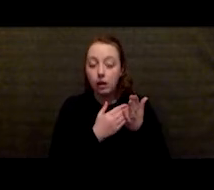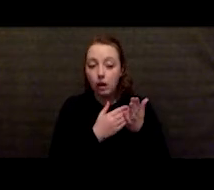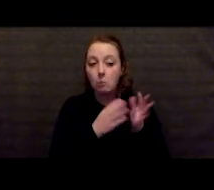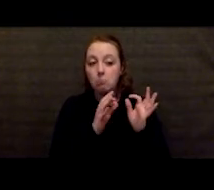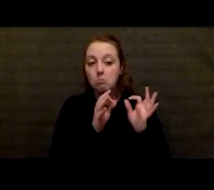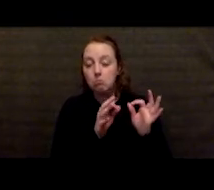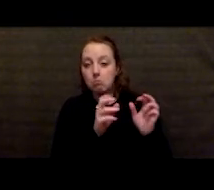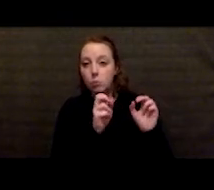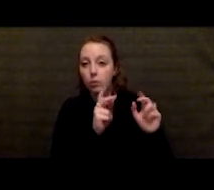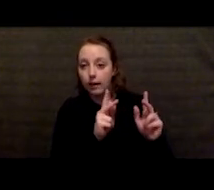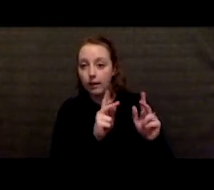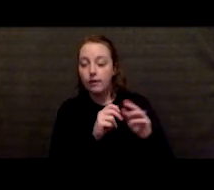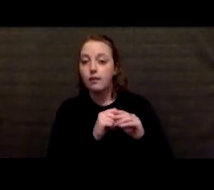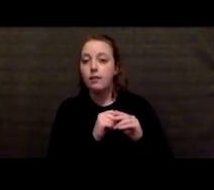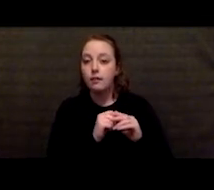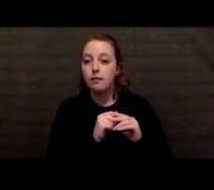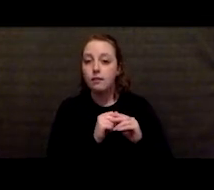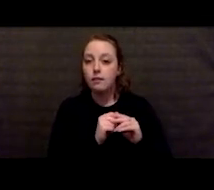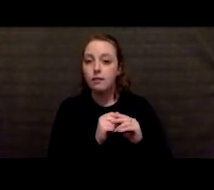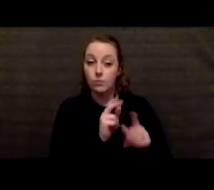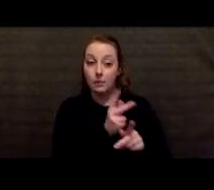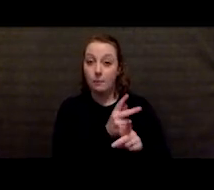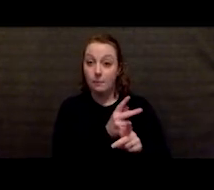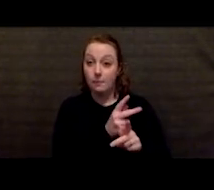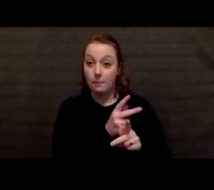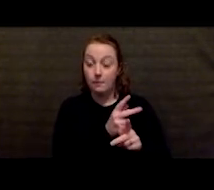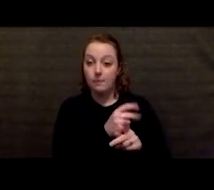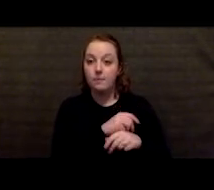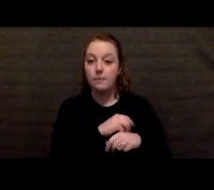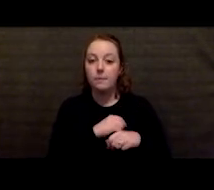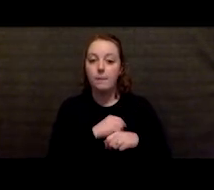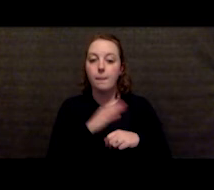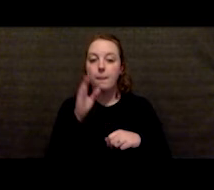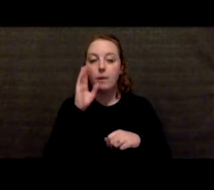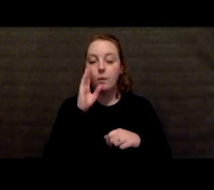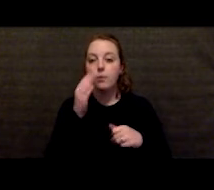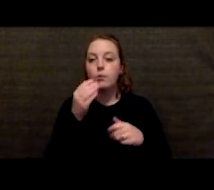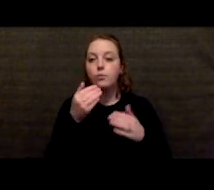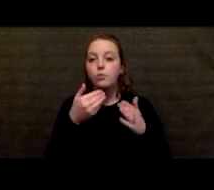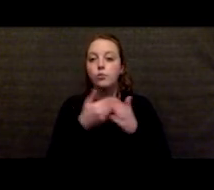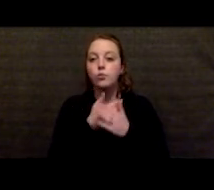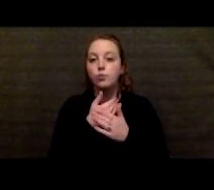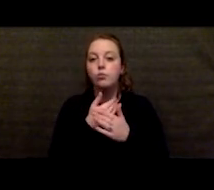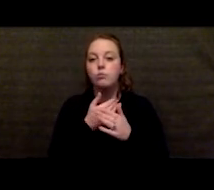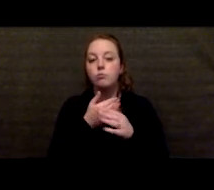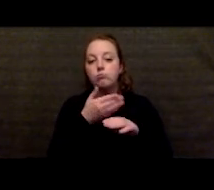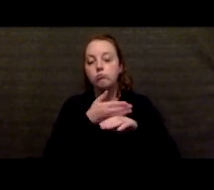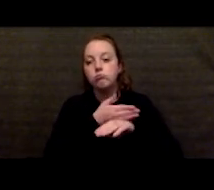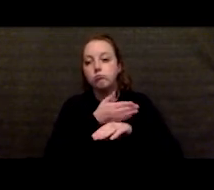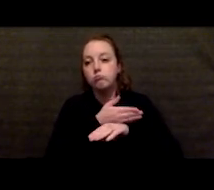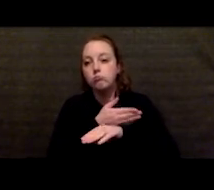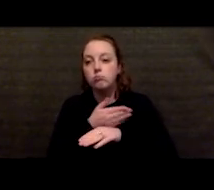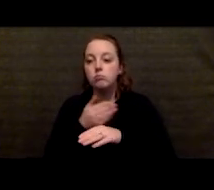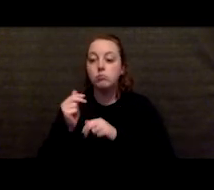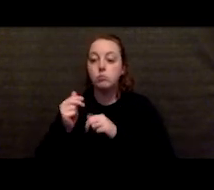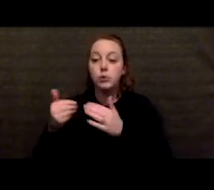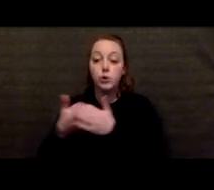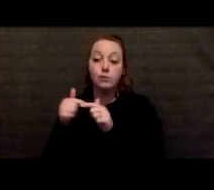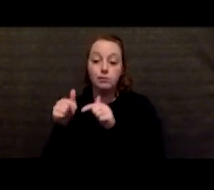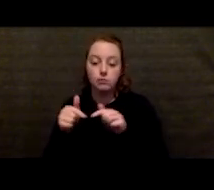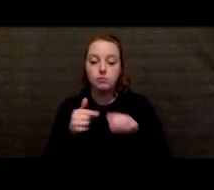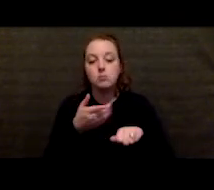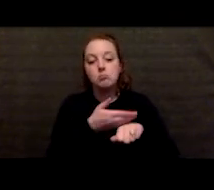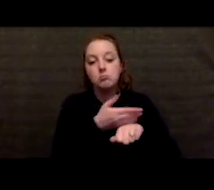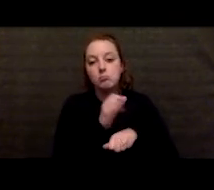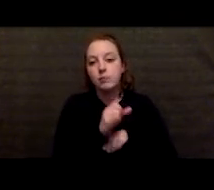And so we would keep that. So we only have to add new to the other portion.